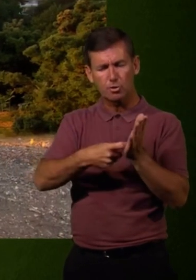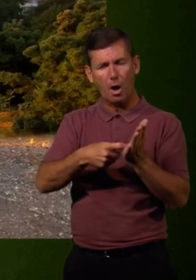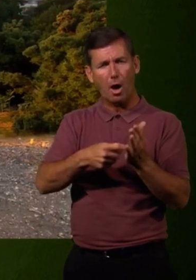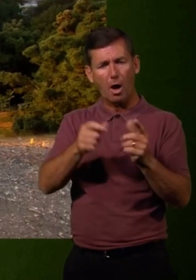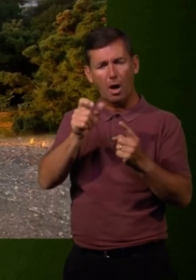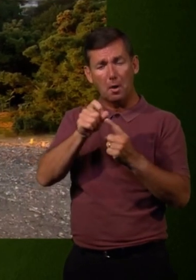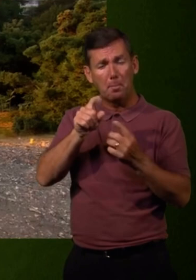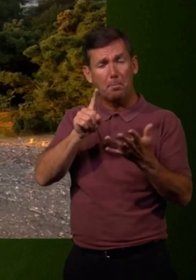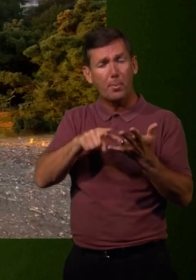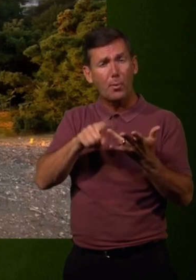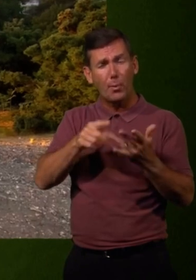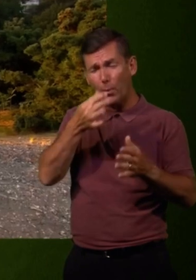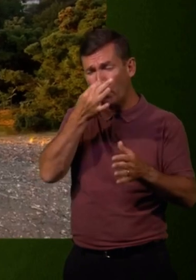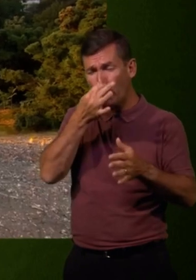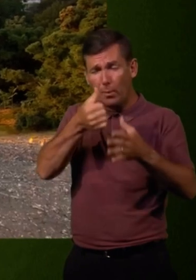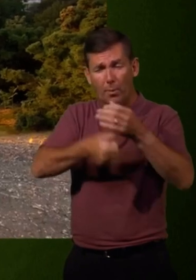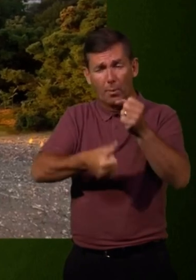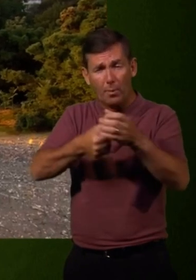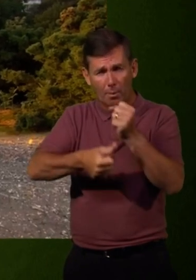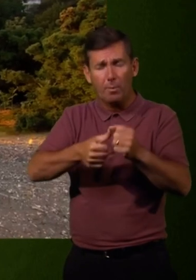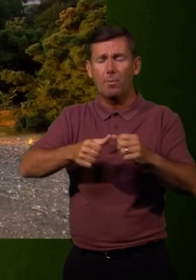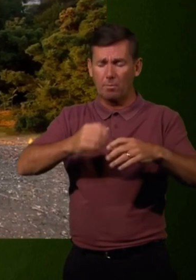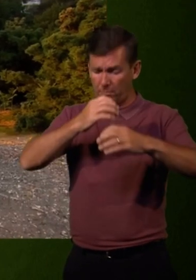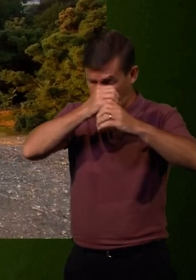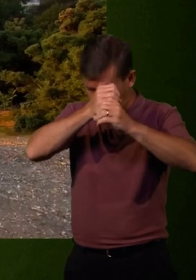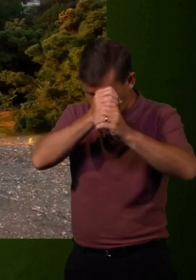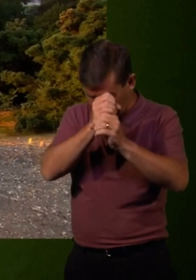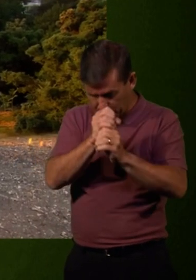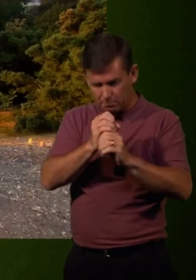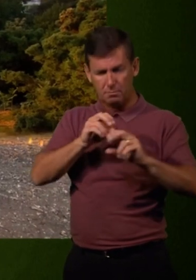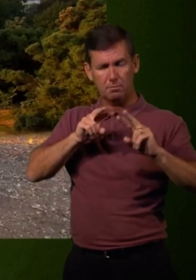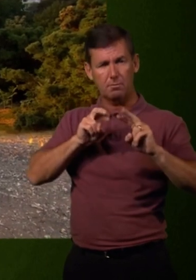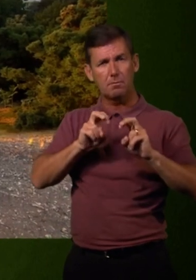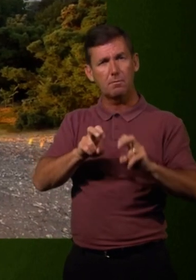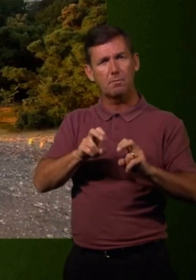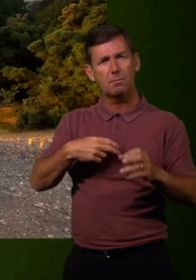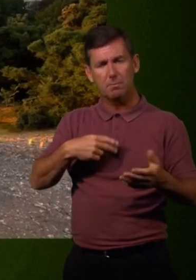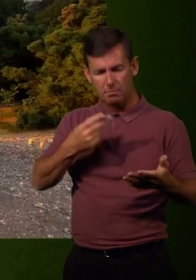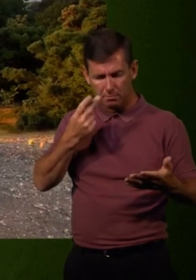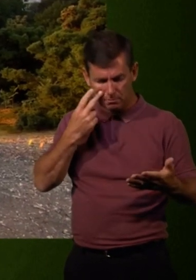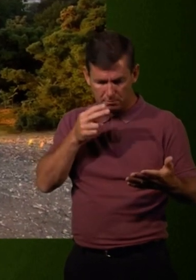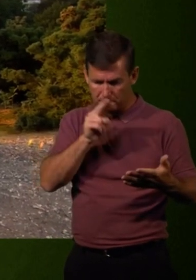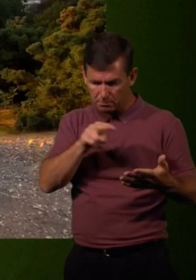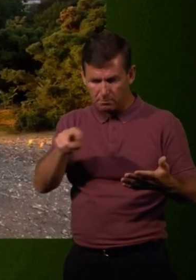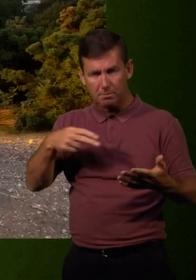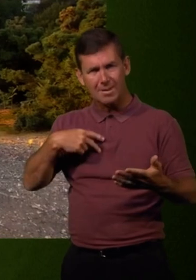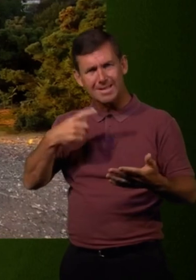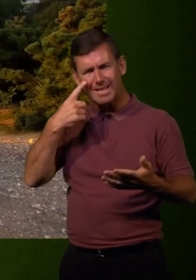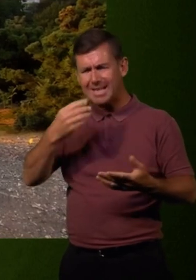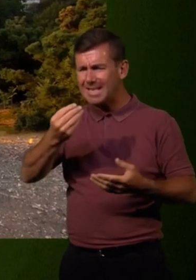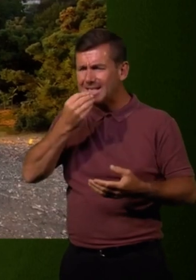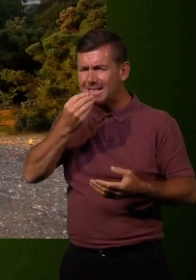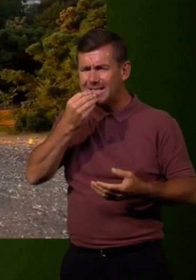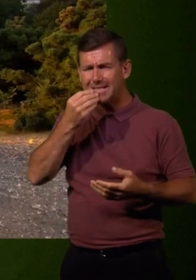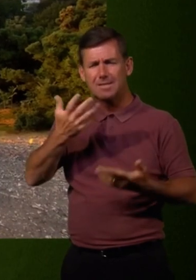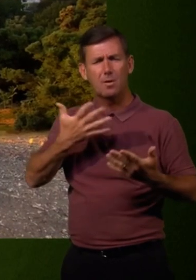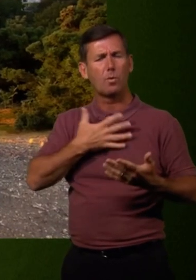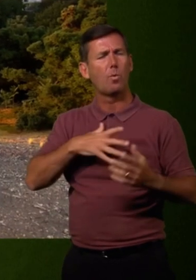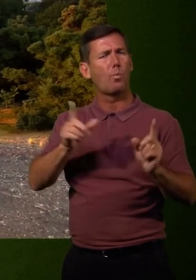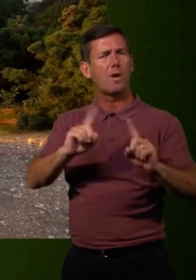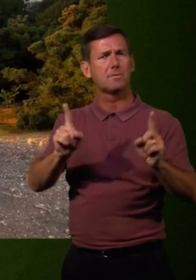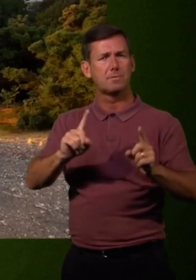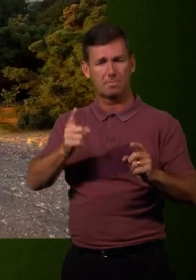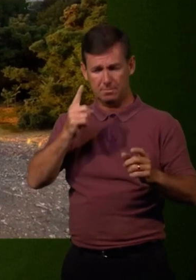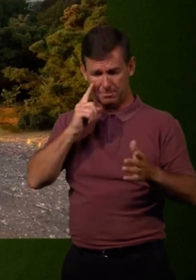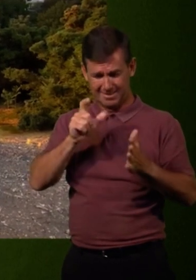their roost sites, and they analysed it using the capacity to identify prey in it with its DNA.